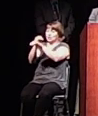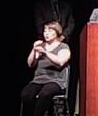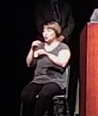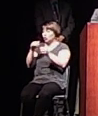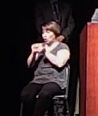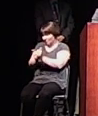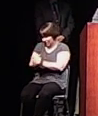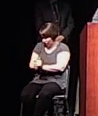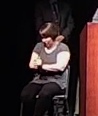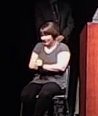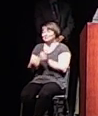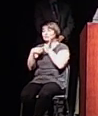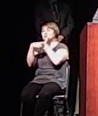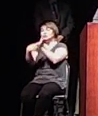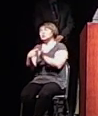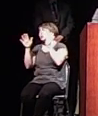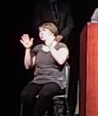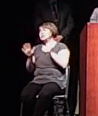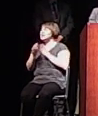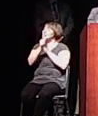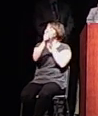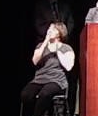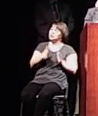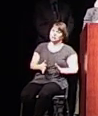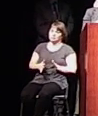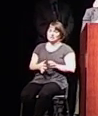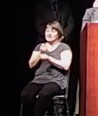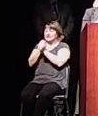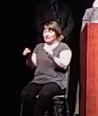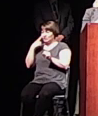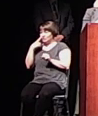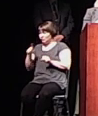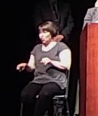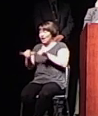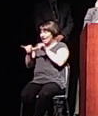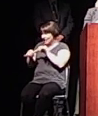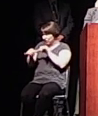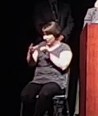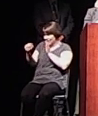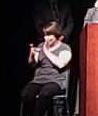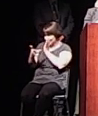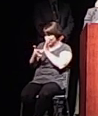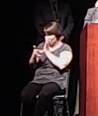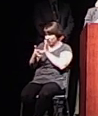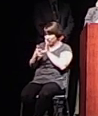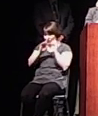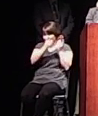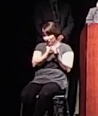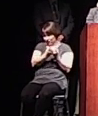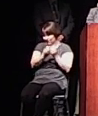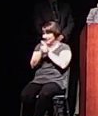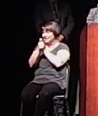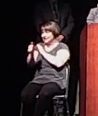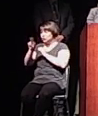provided exemplary leadership promoting safety for the Engineering and Technology Division, the Skills USA program, and